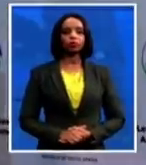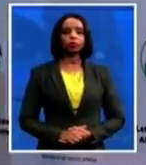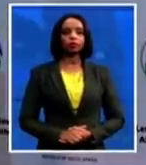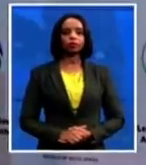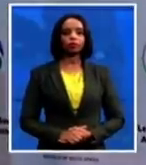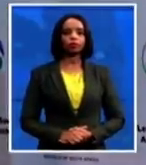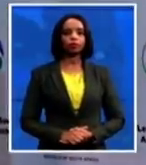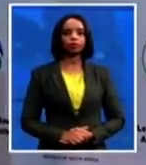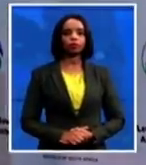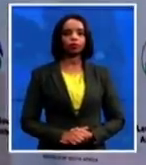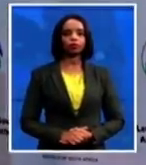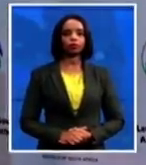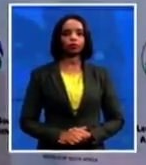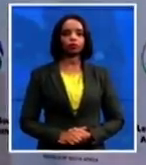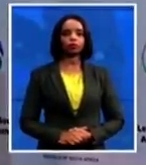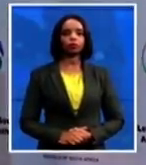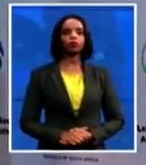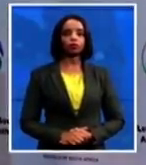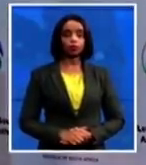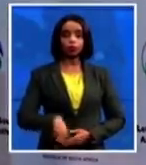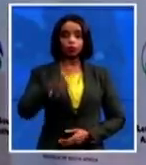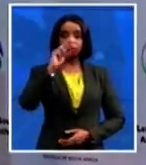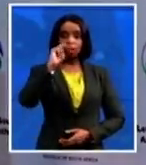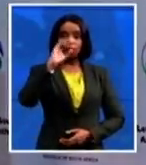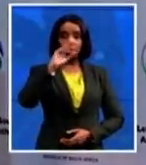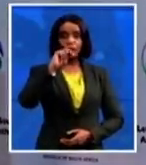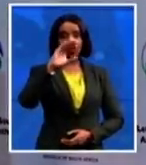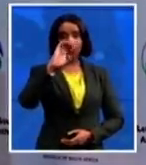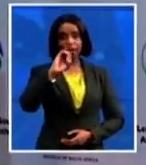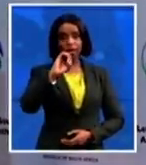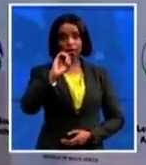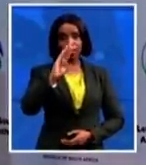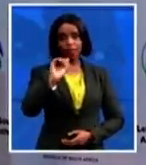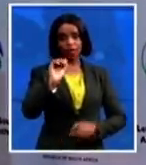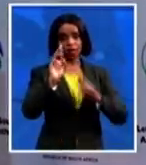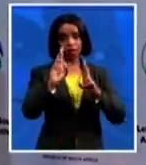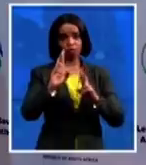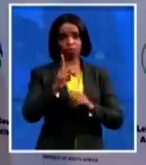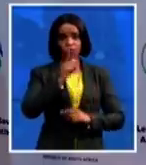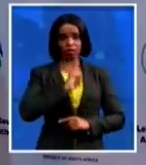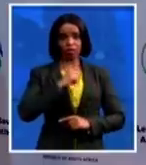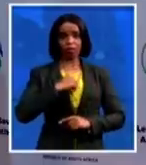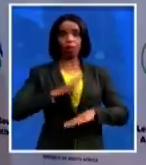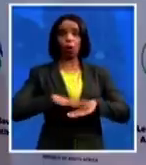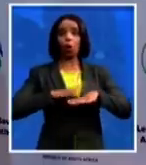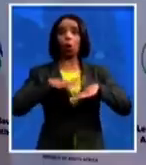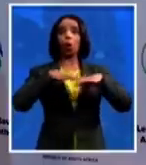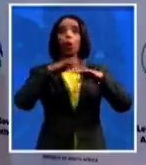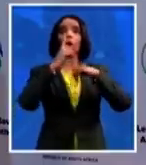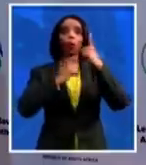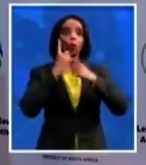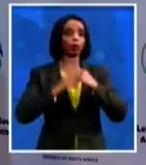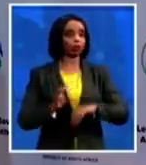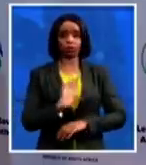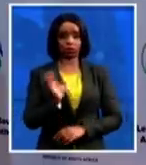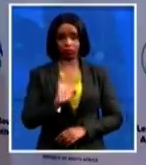I hope you'll say there's no more questions, because we've done 2 rounds and we normally...